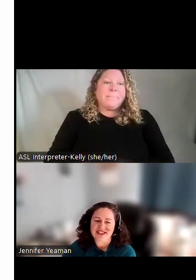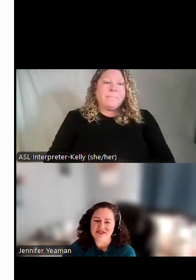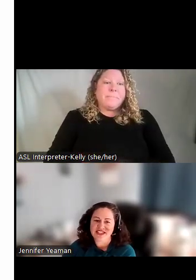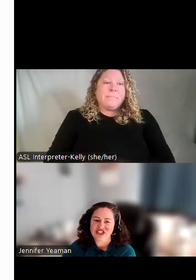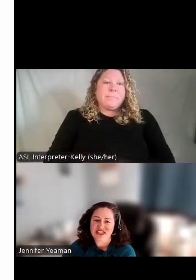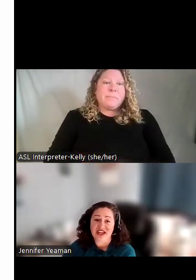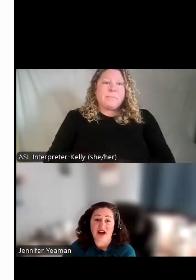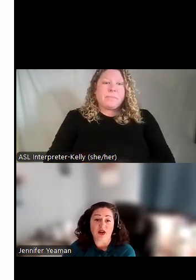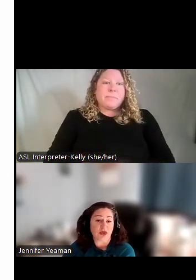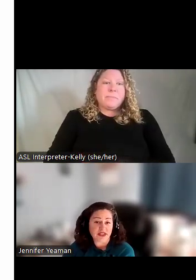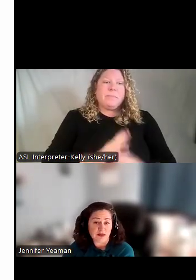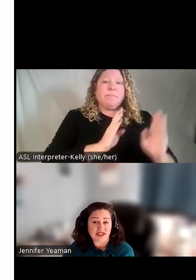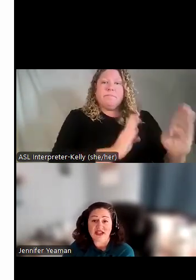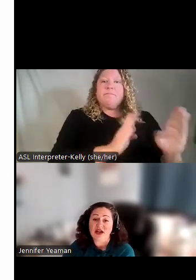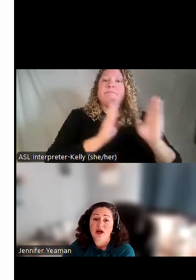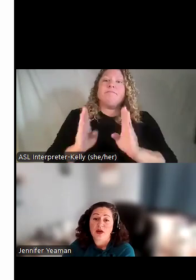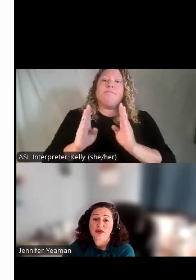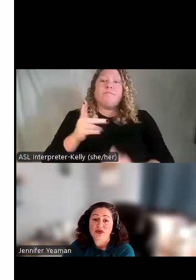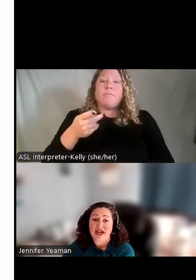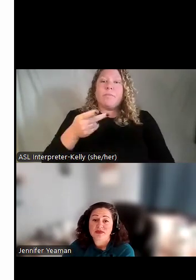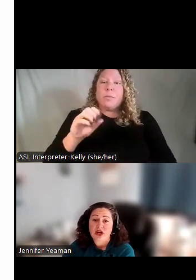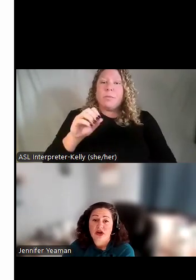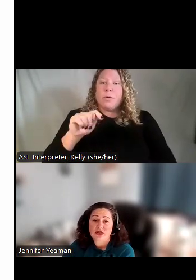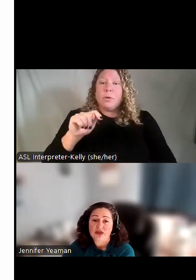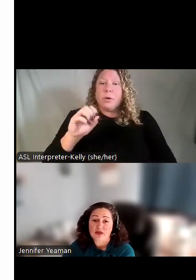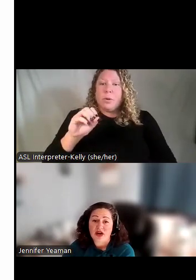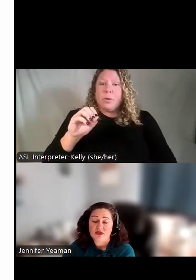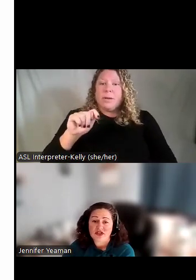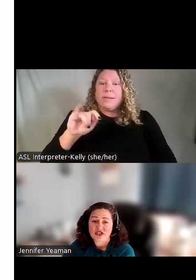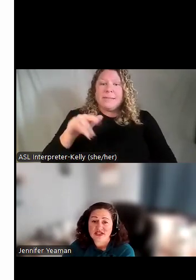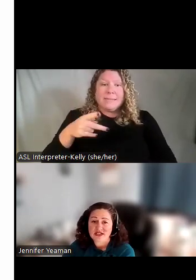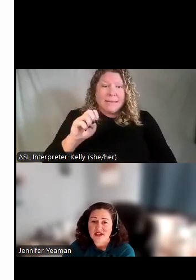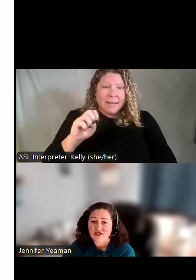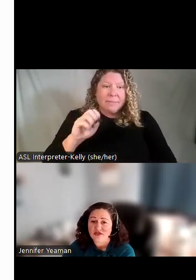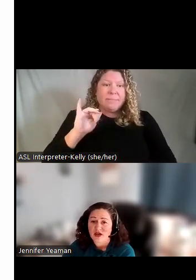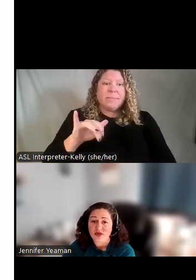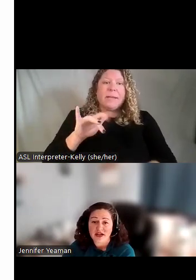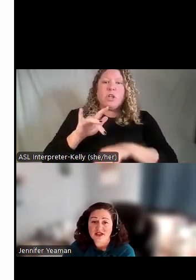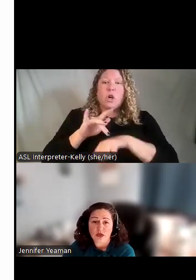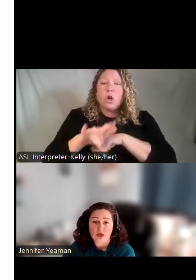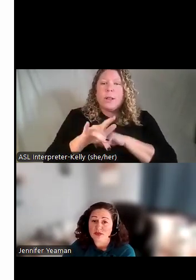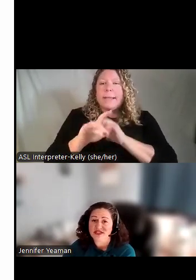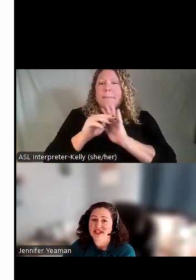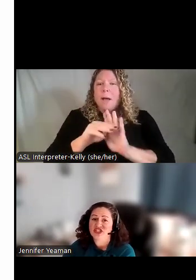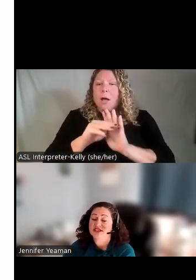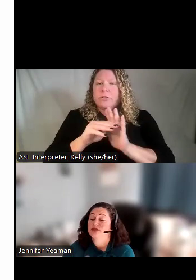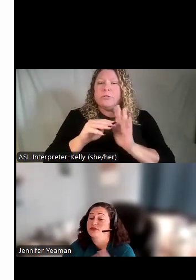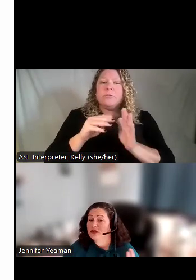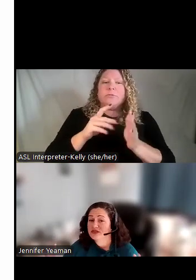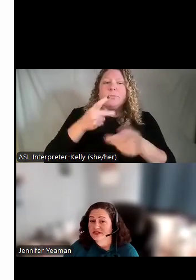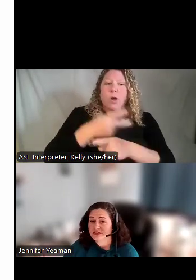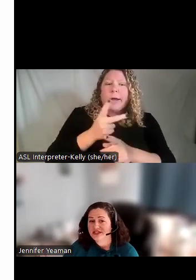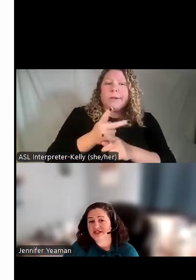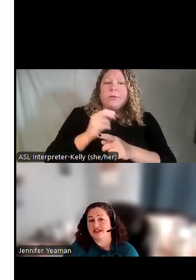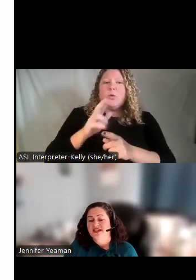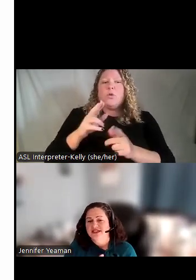So our next definition are prototypes. Prototypes are early model versions of products or representations of a